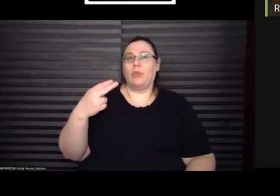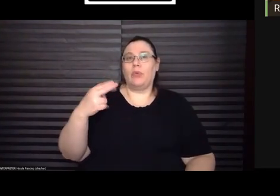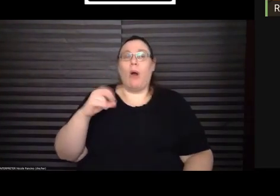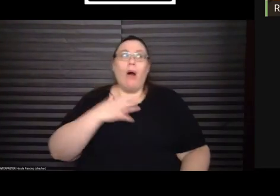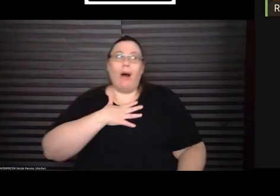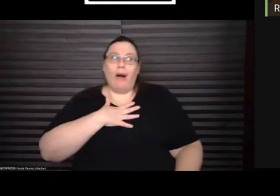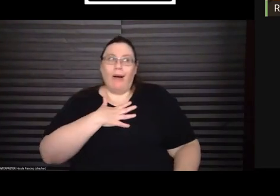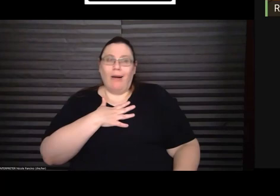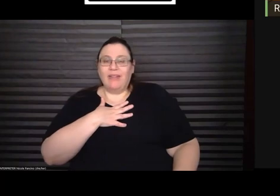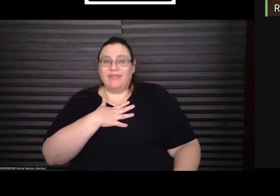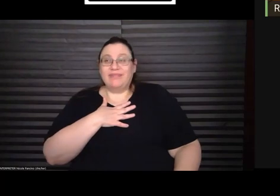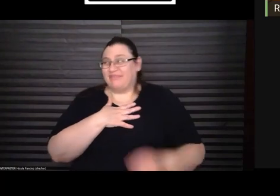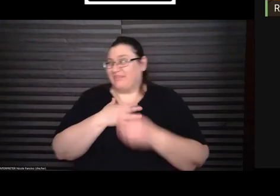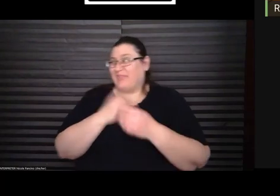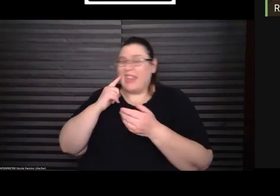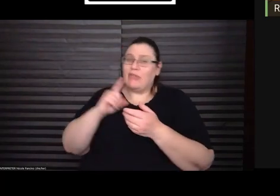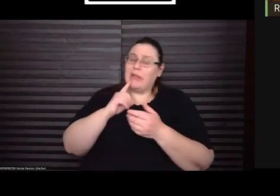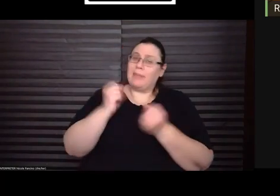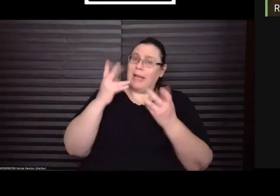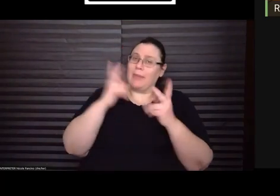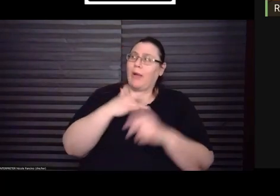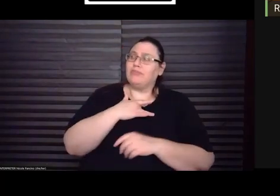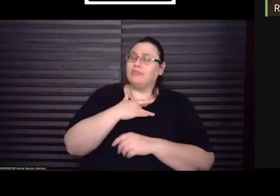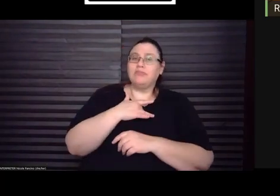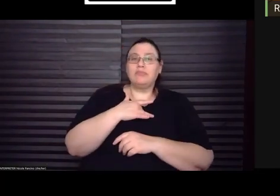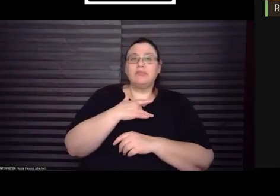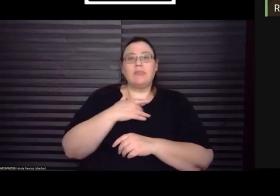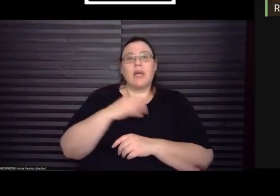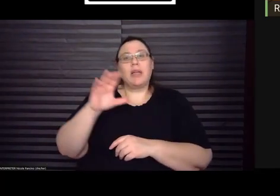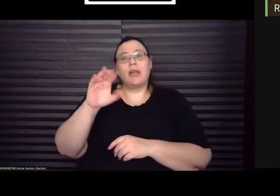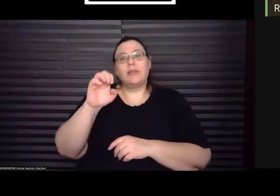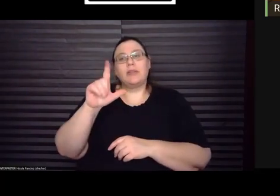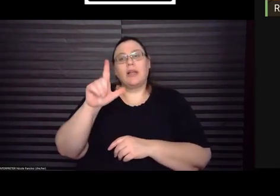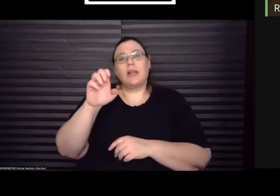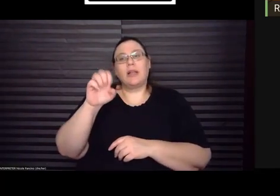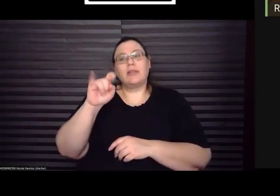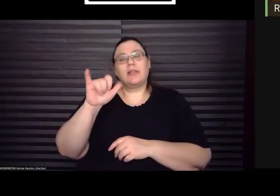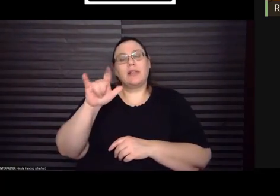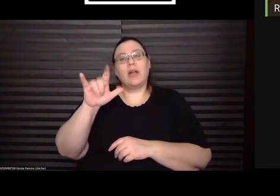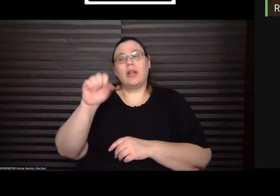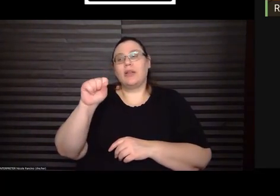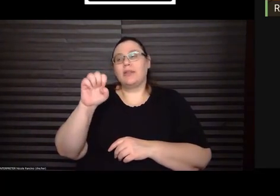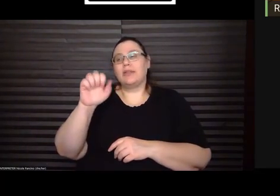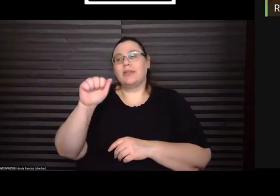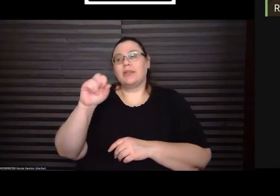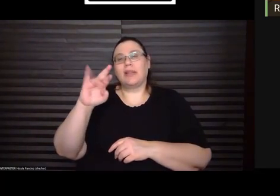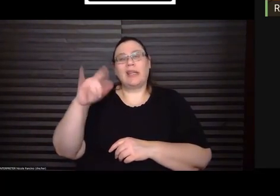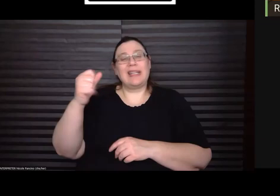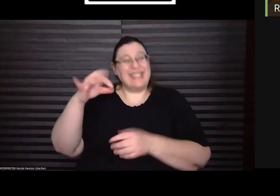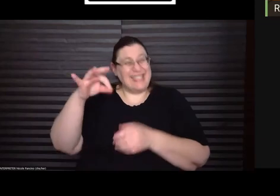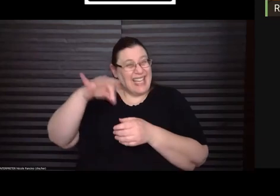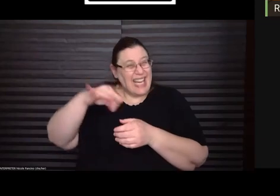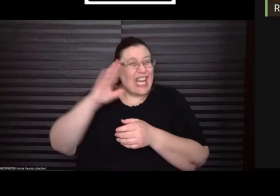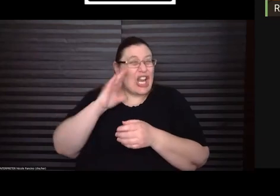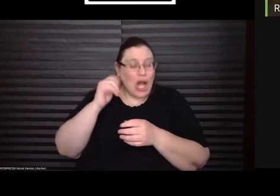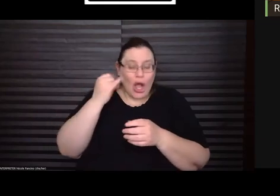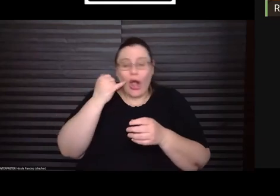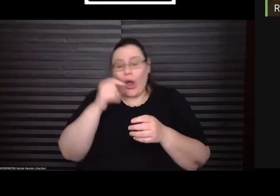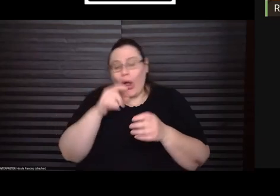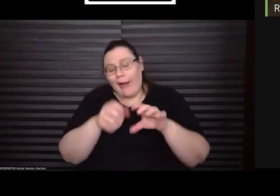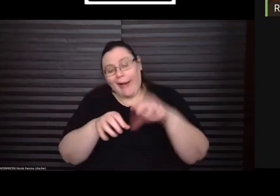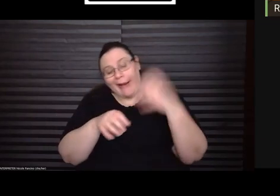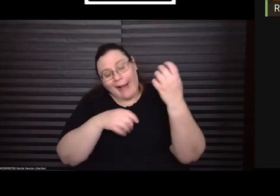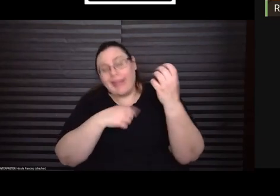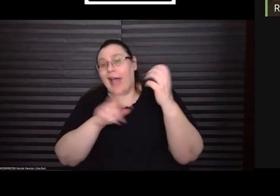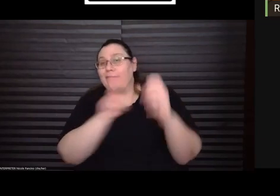people. But things like the Celestial Seasonings tea bags, the way they put like a little piece of poetry on